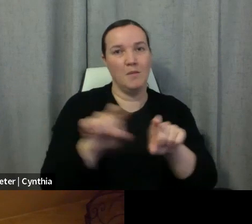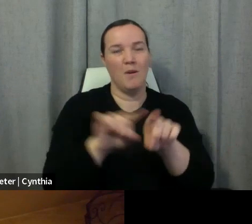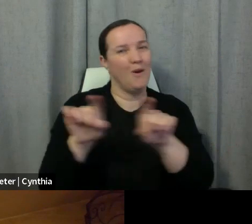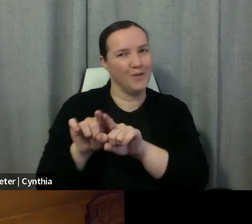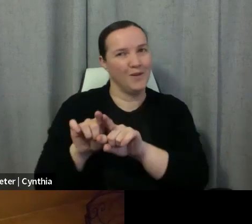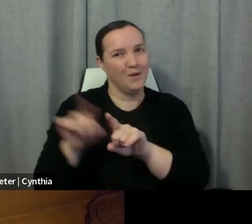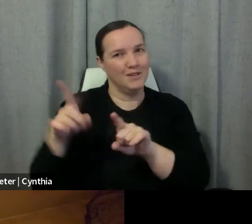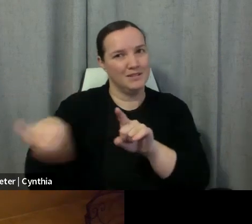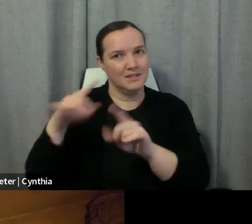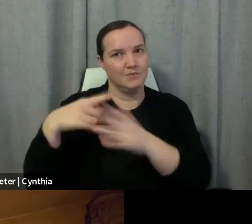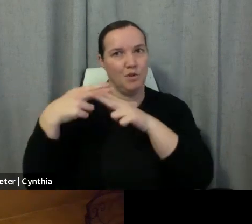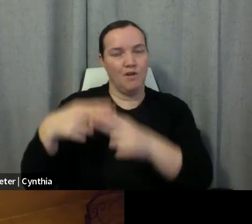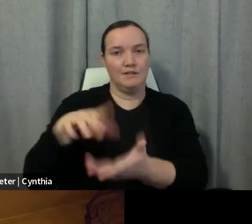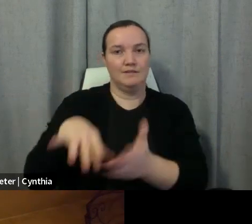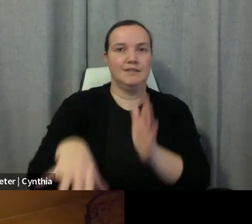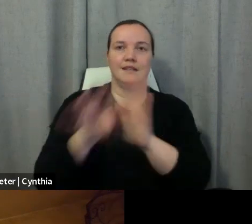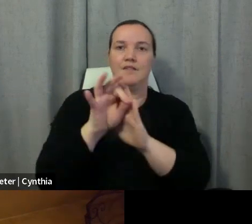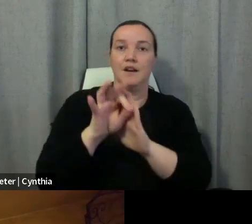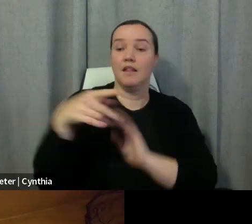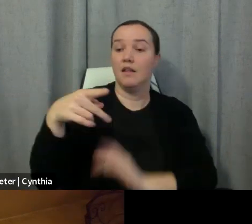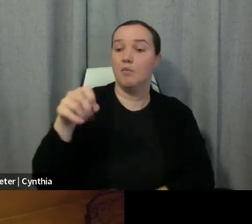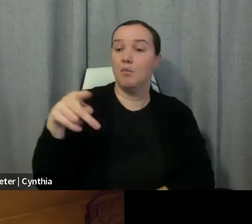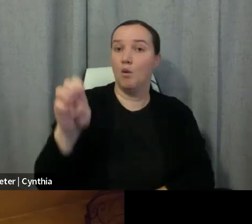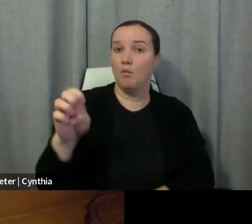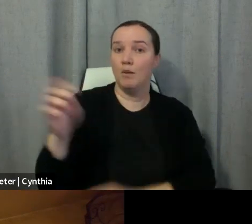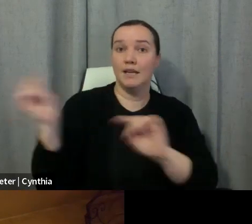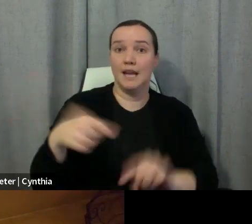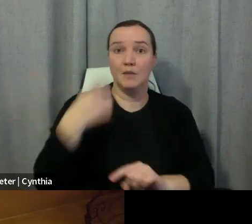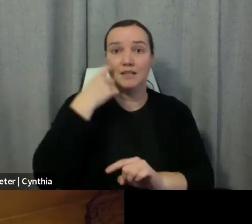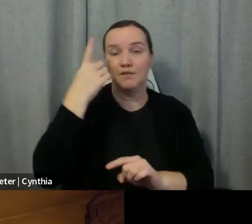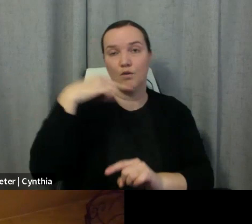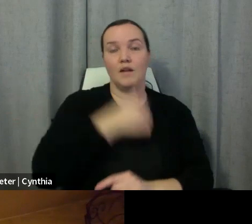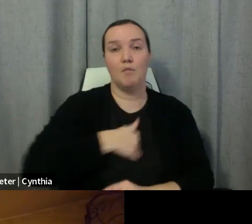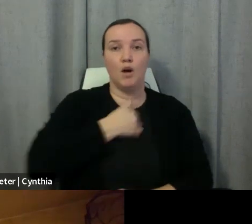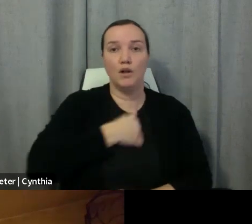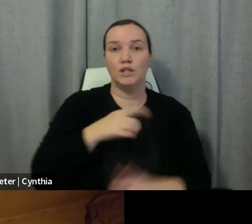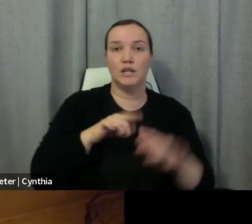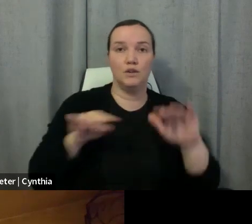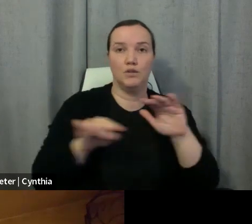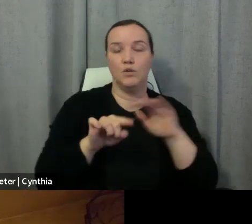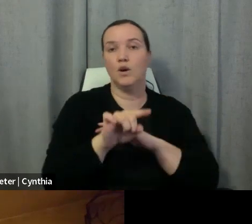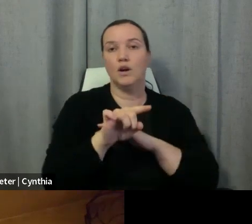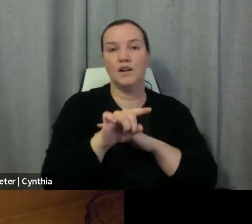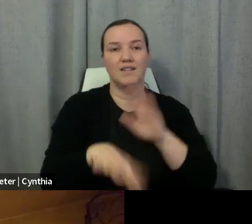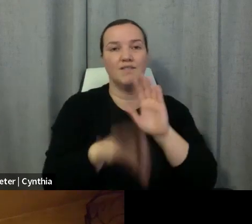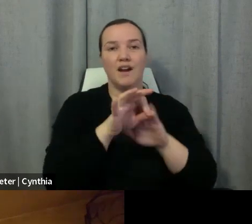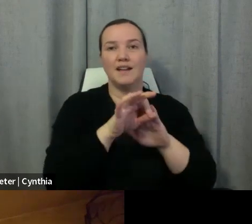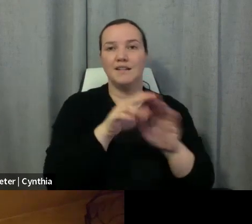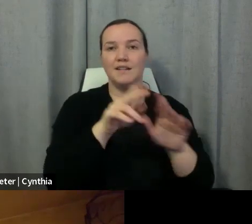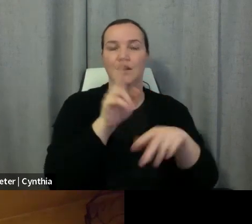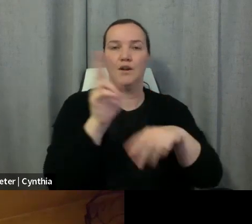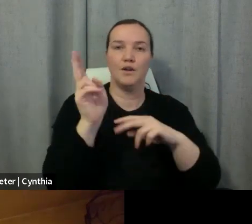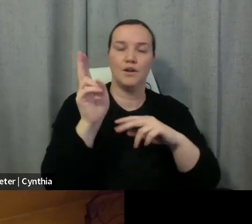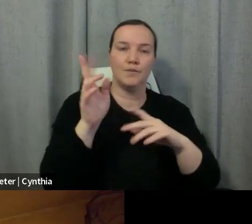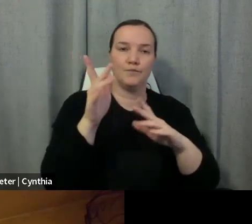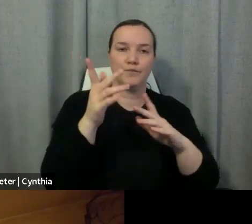know, when the Pope came recently on the apology tour for the finding of the grave sites, as well as the history of